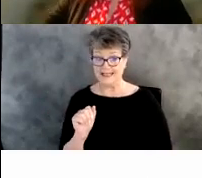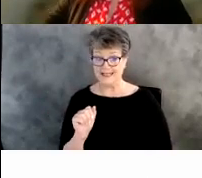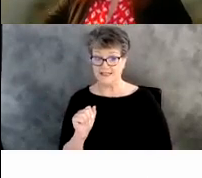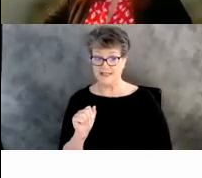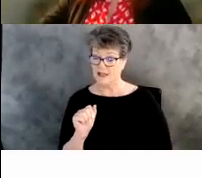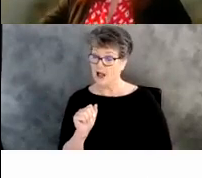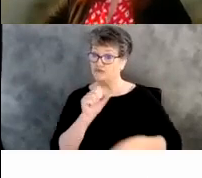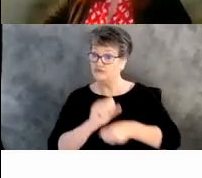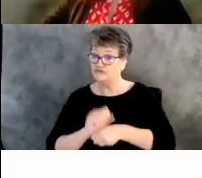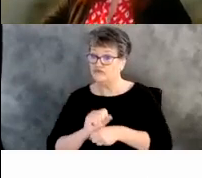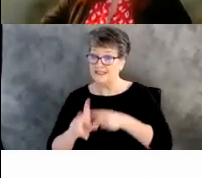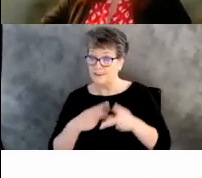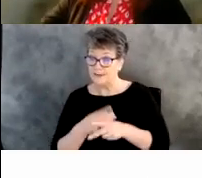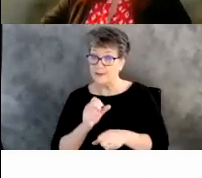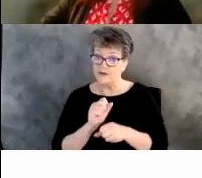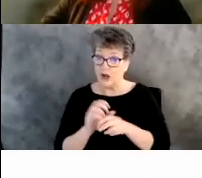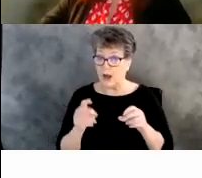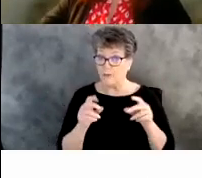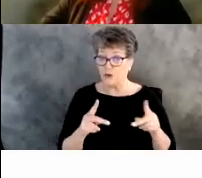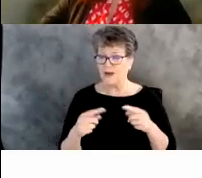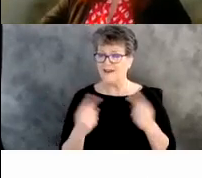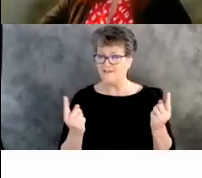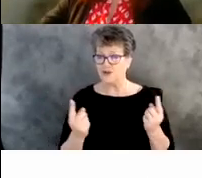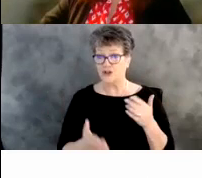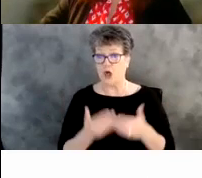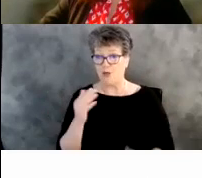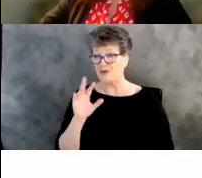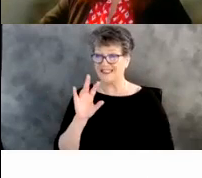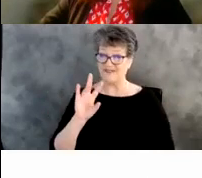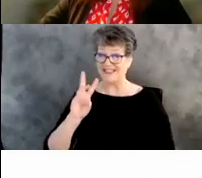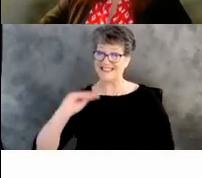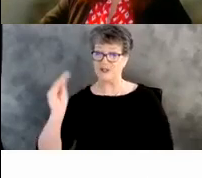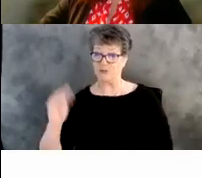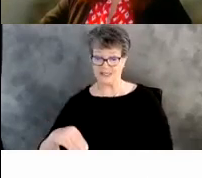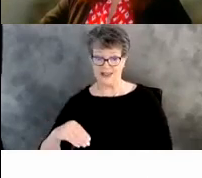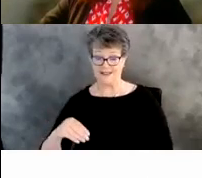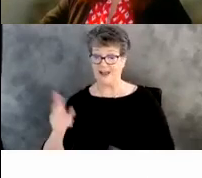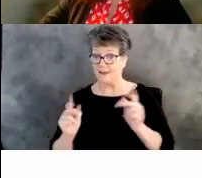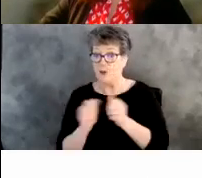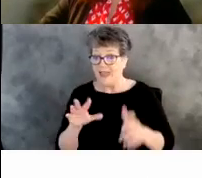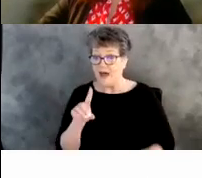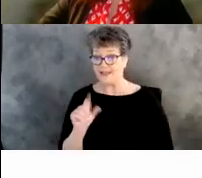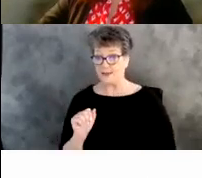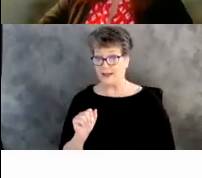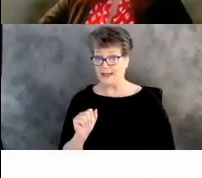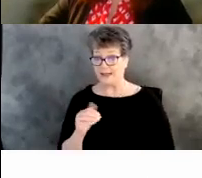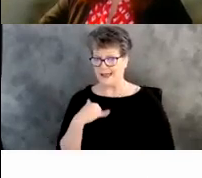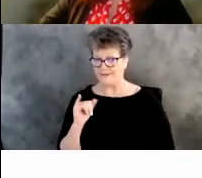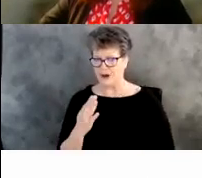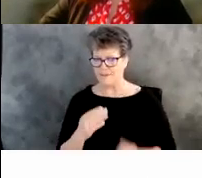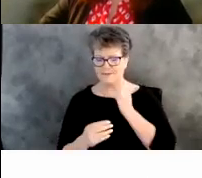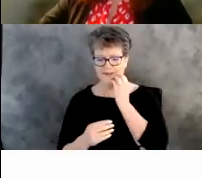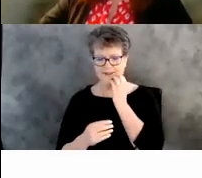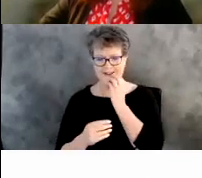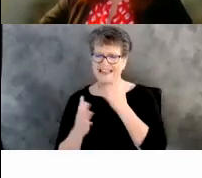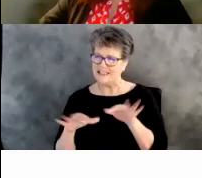in some kind of a job opportunity versus almost 76% of non-disabled people. So it's really important to